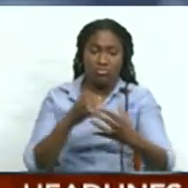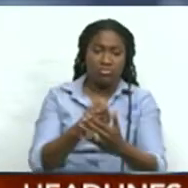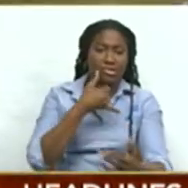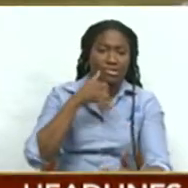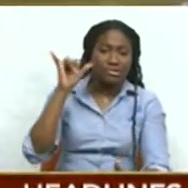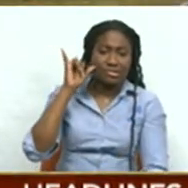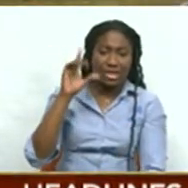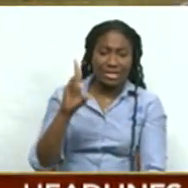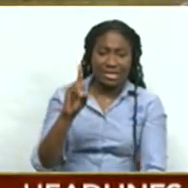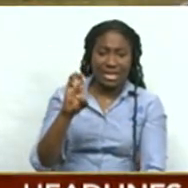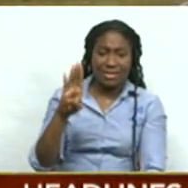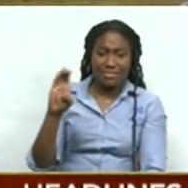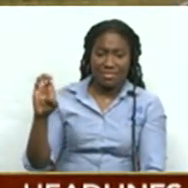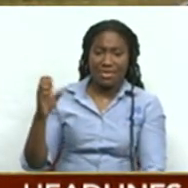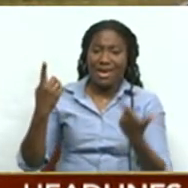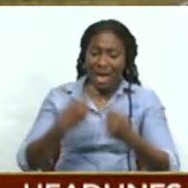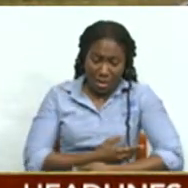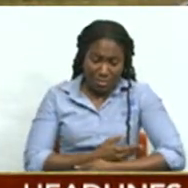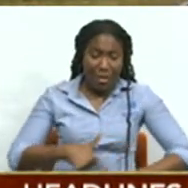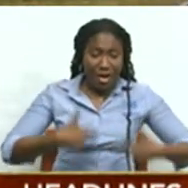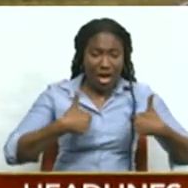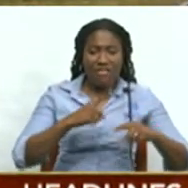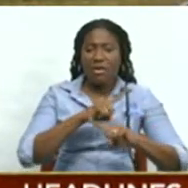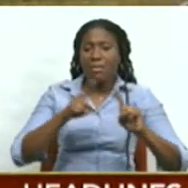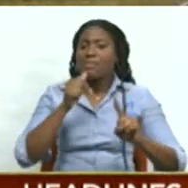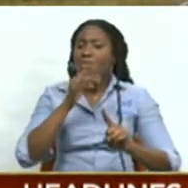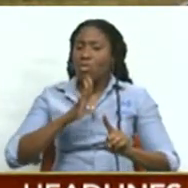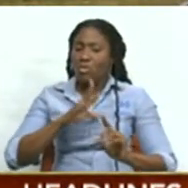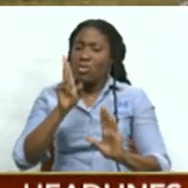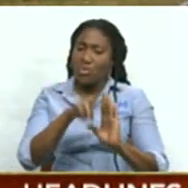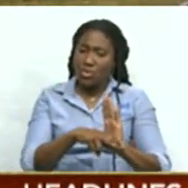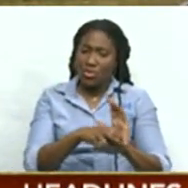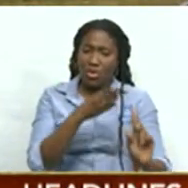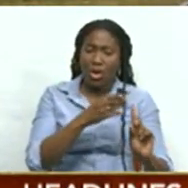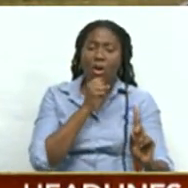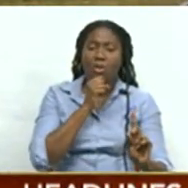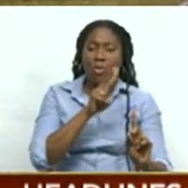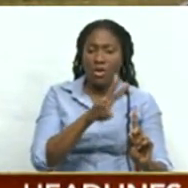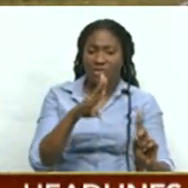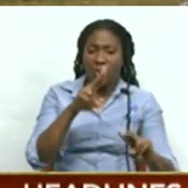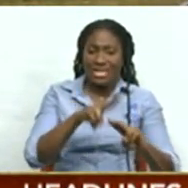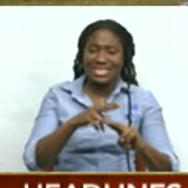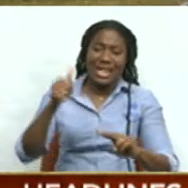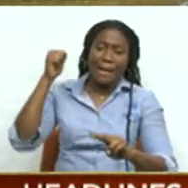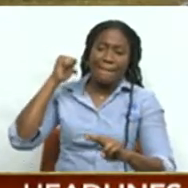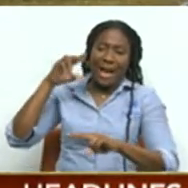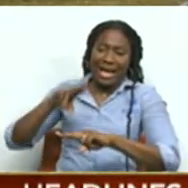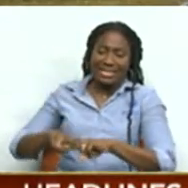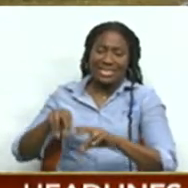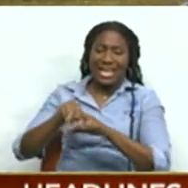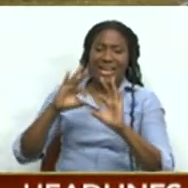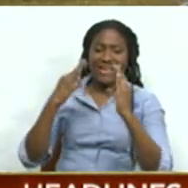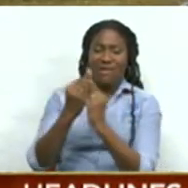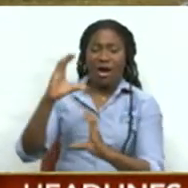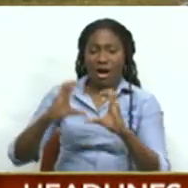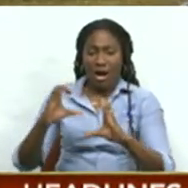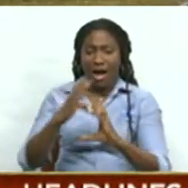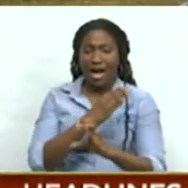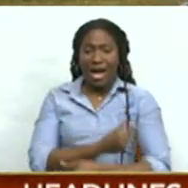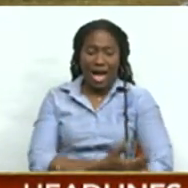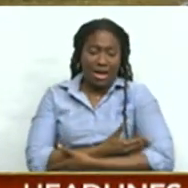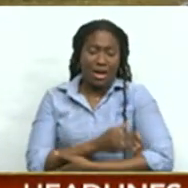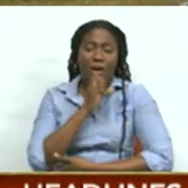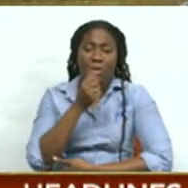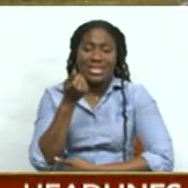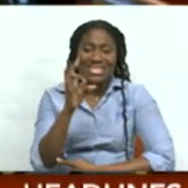her son but claimed her life. 24-year-old Simran was in the back seat of her family's vehicle with her 16-month-old son strapped